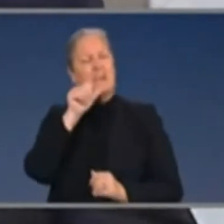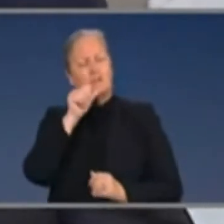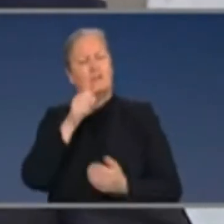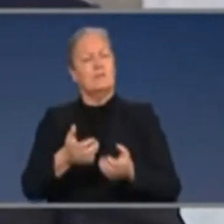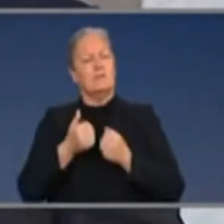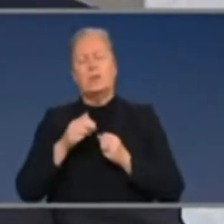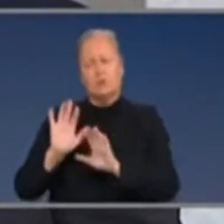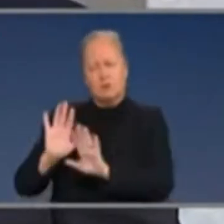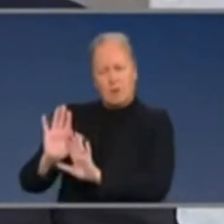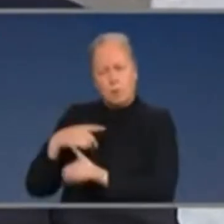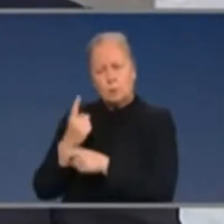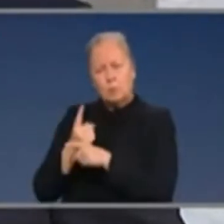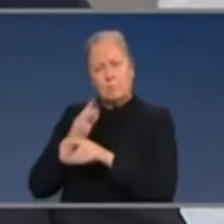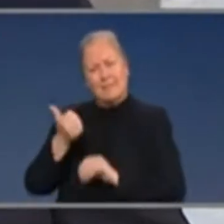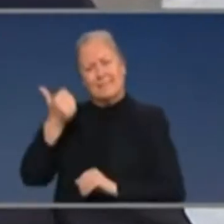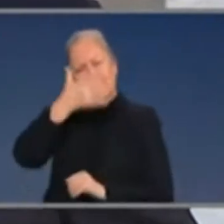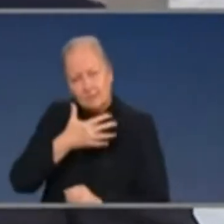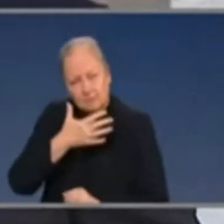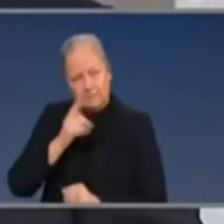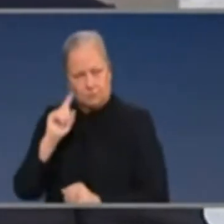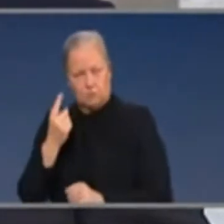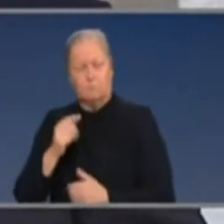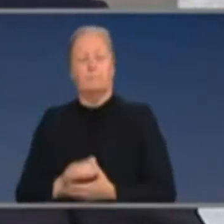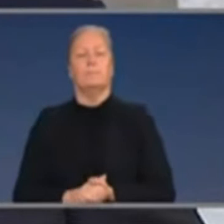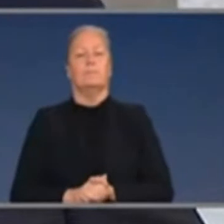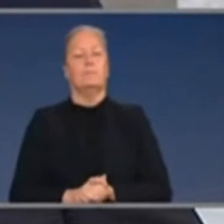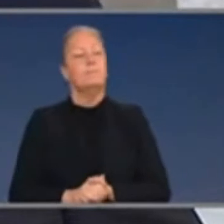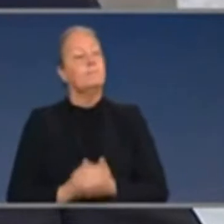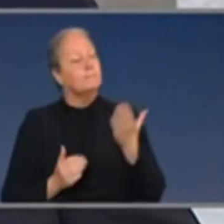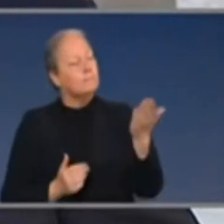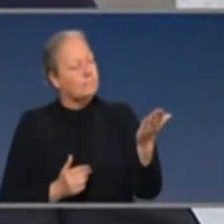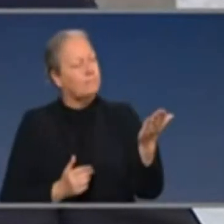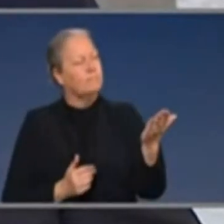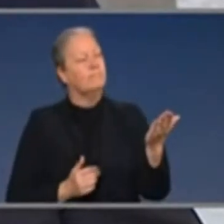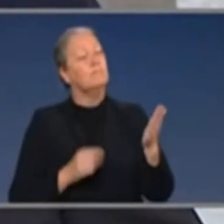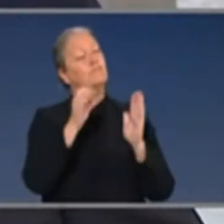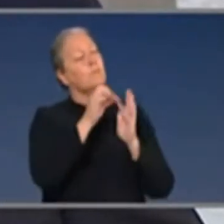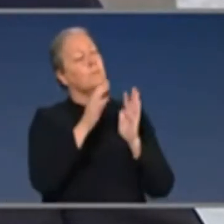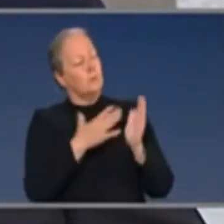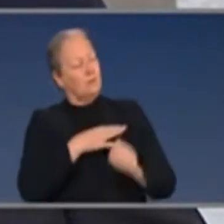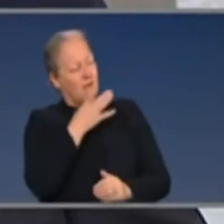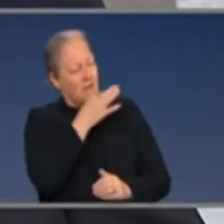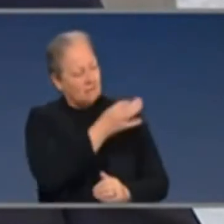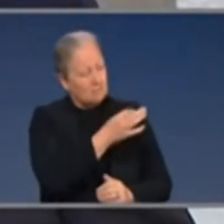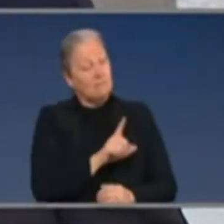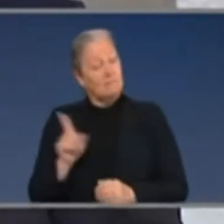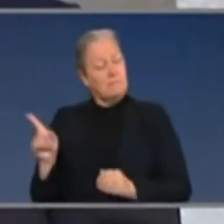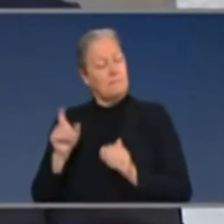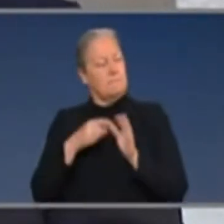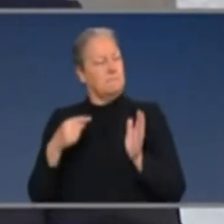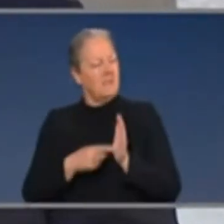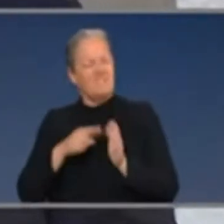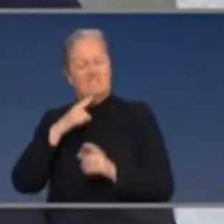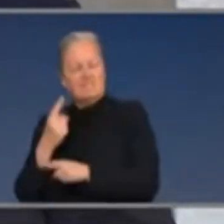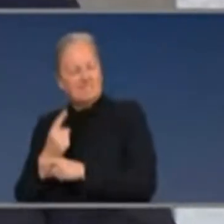more than... Hang on, we're still talking about Indigenous issues. Yep. Prime Minister, Pat mentioned that some of these negotiations had been pretty hard fought. What